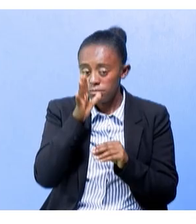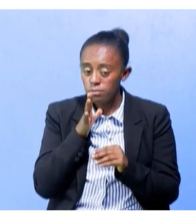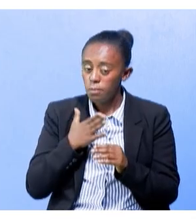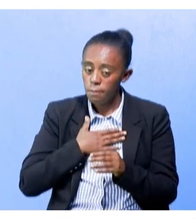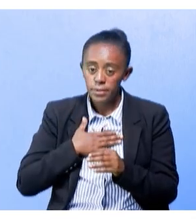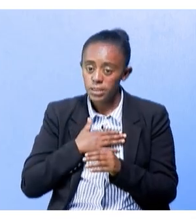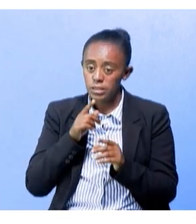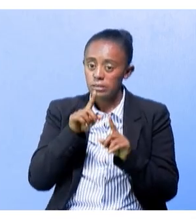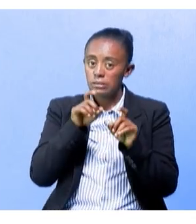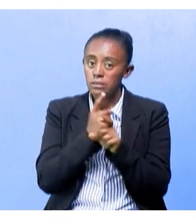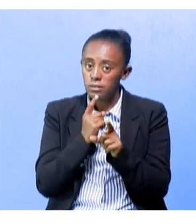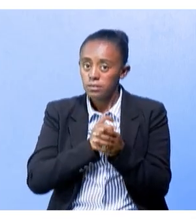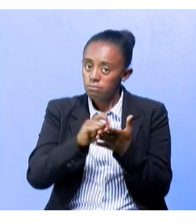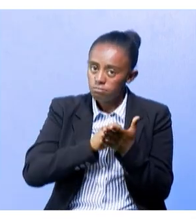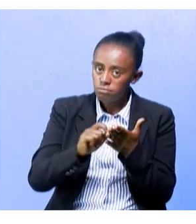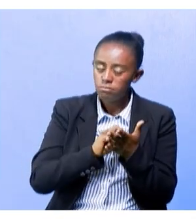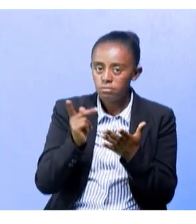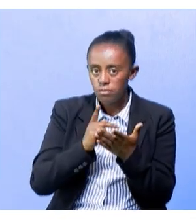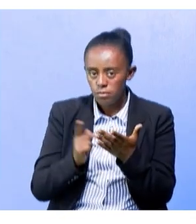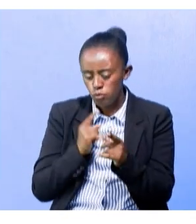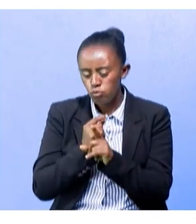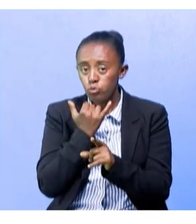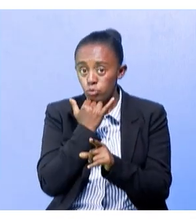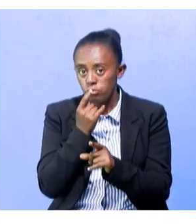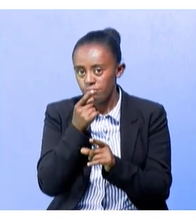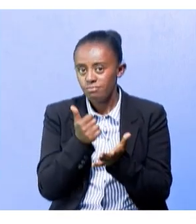check whether they are writing the paragraph properly or not.